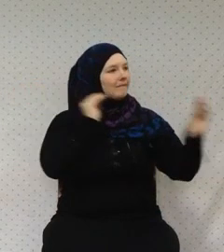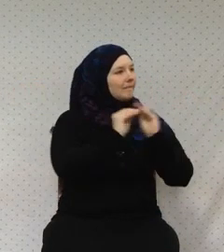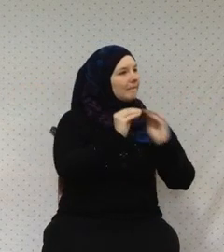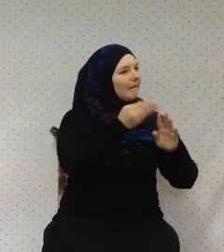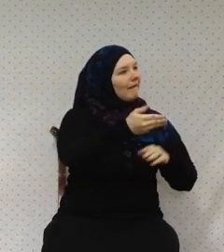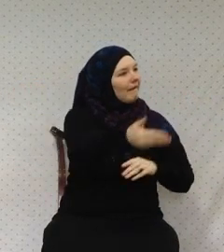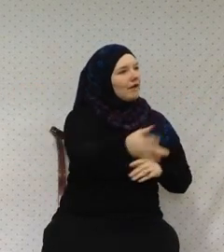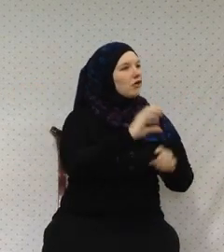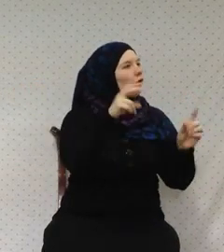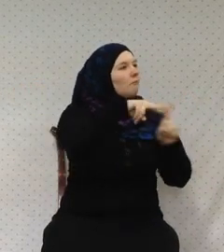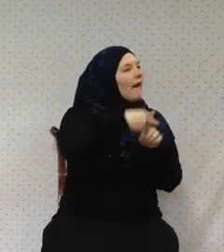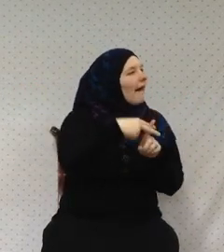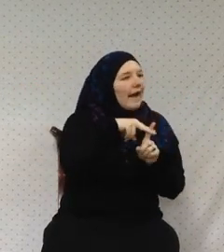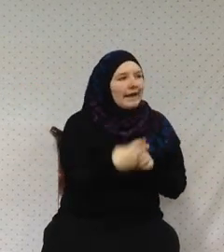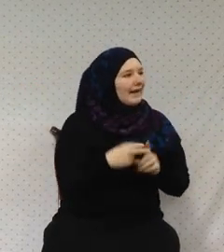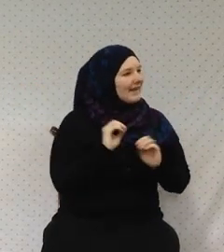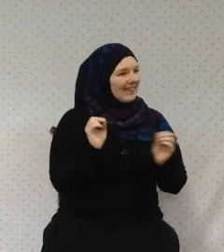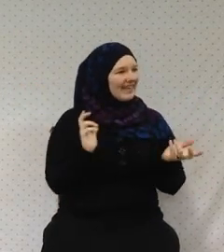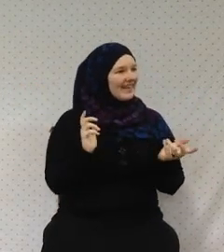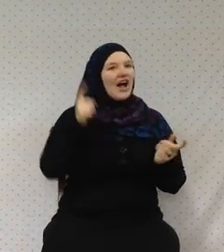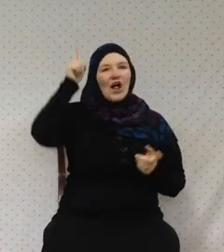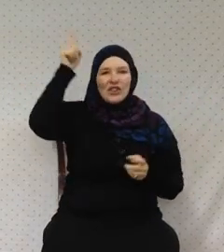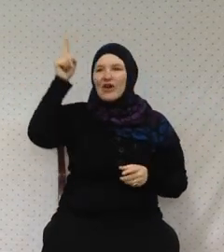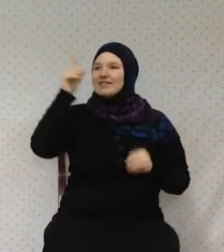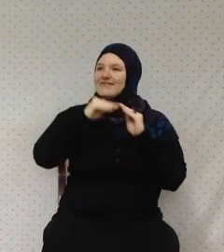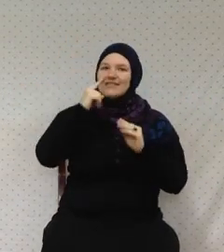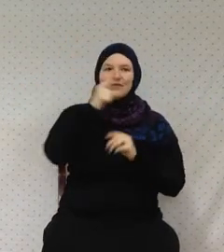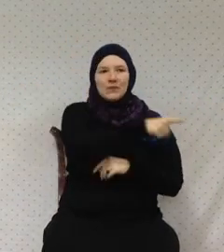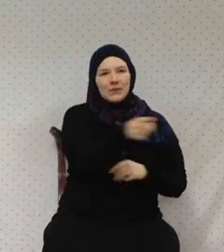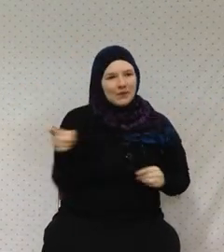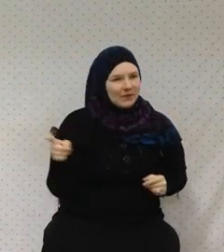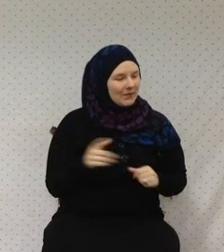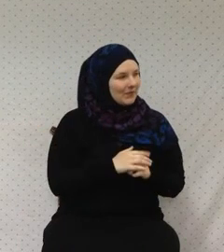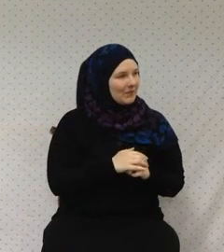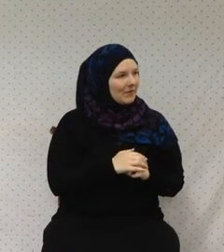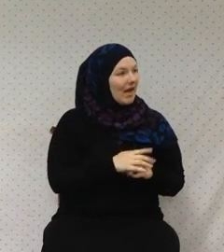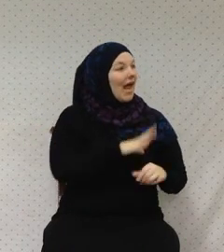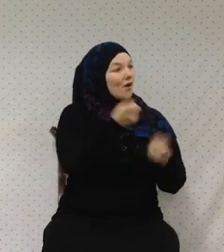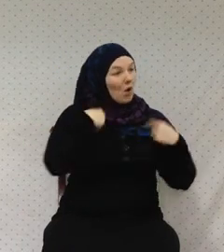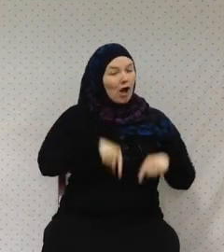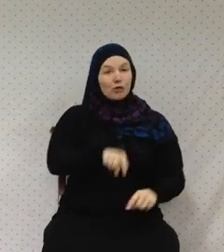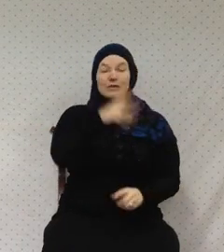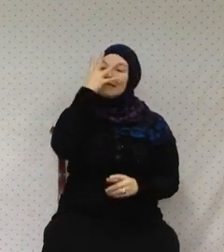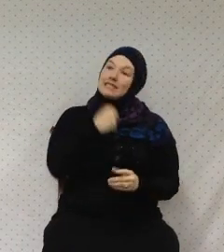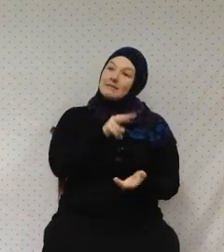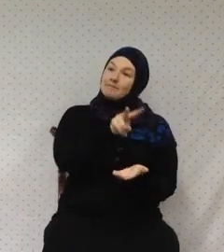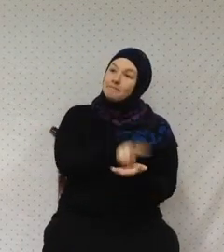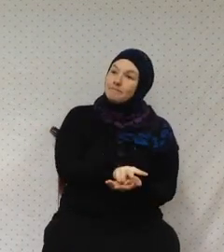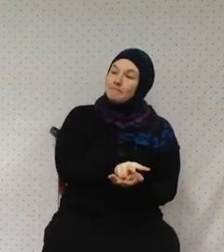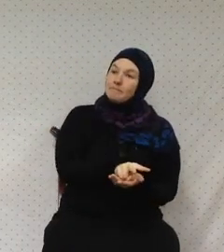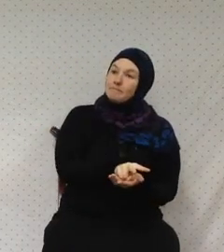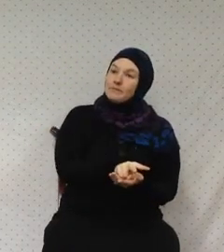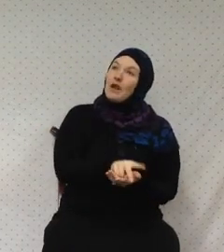nothing. Allah is working you out. Even when you are asleep, you go to